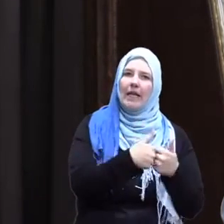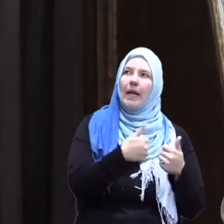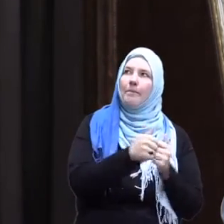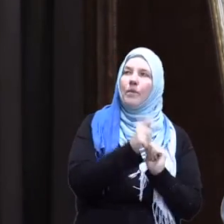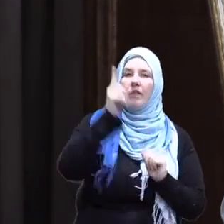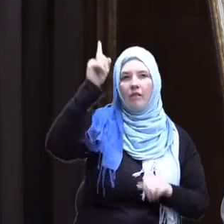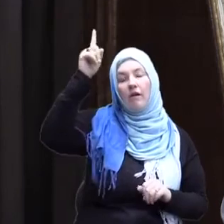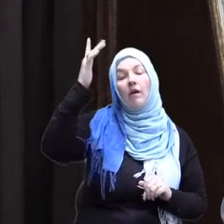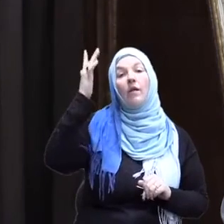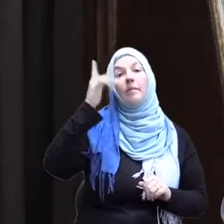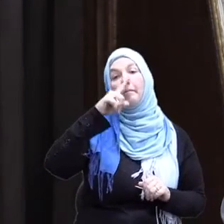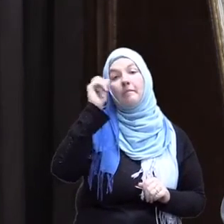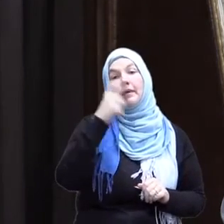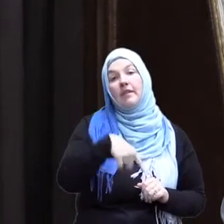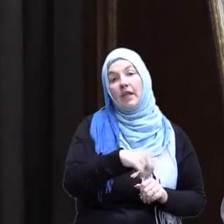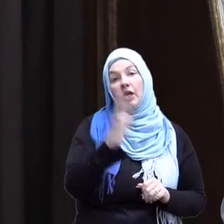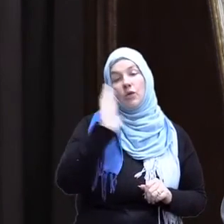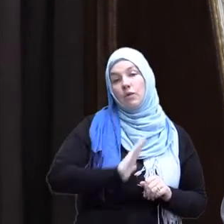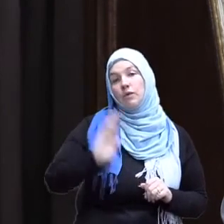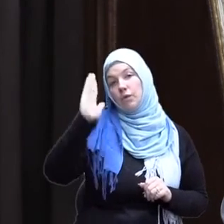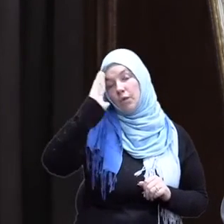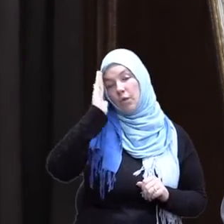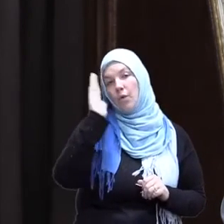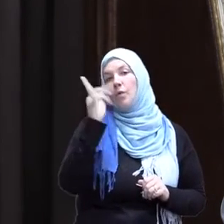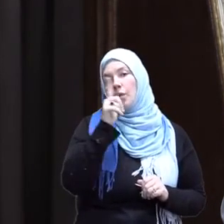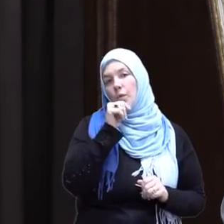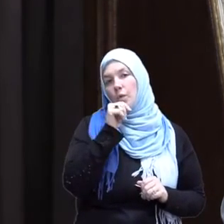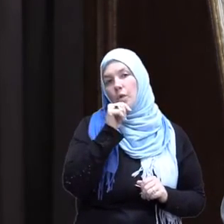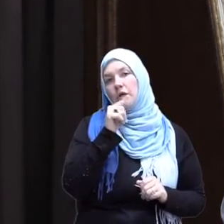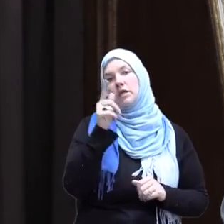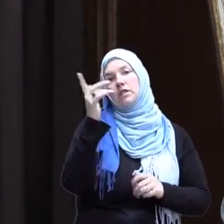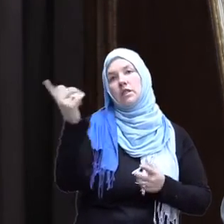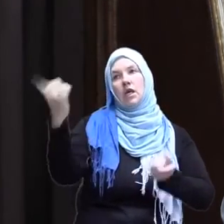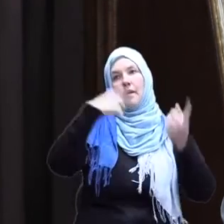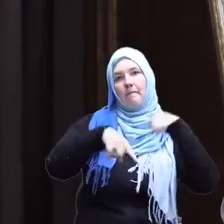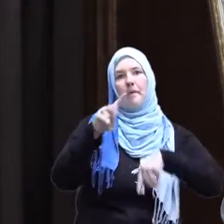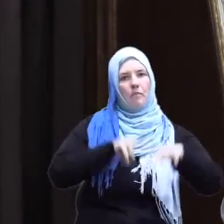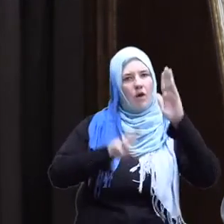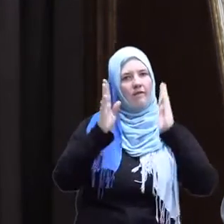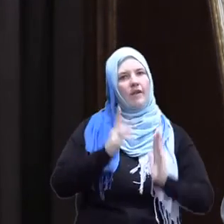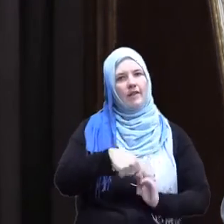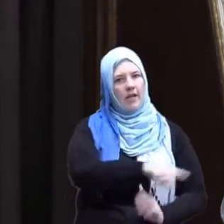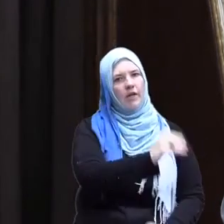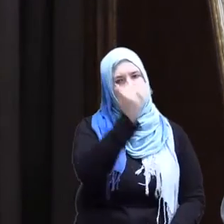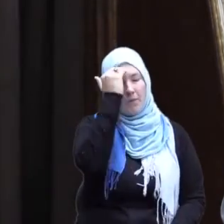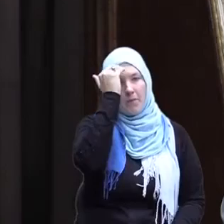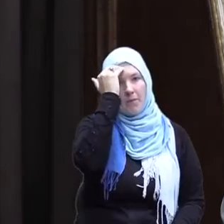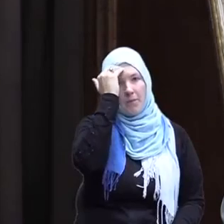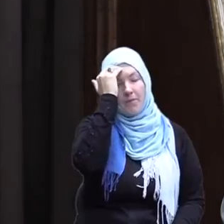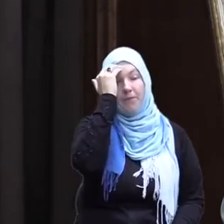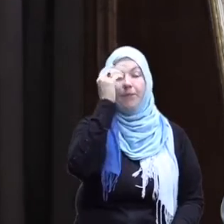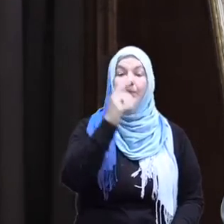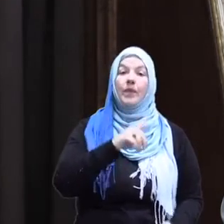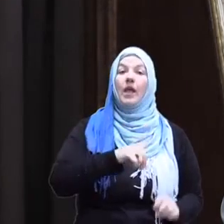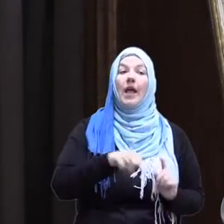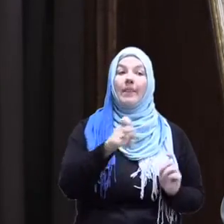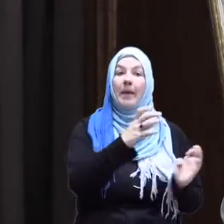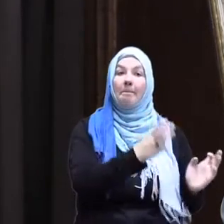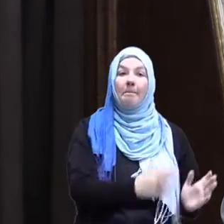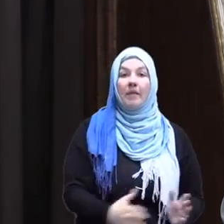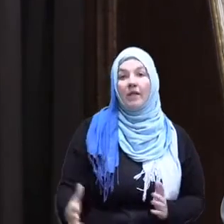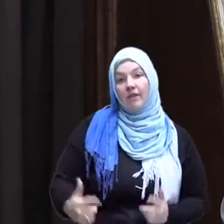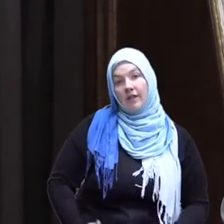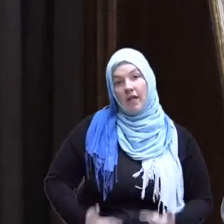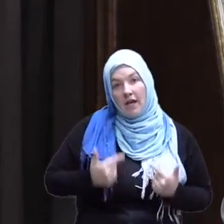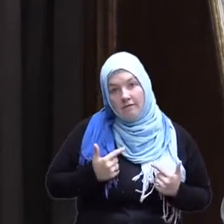they used to know who is the coming prophet. Not only know it, but they planned their